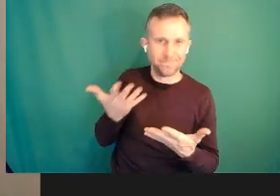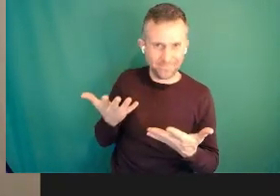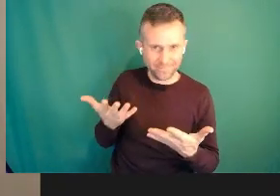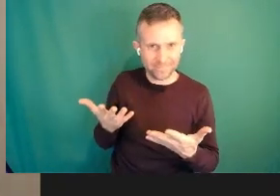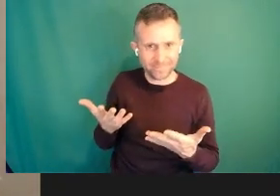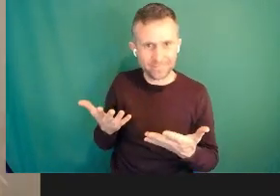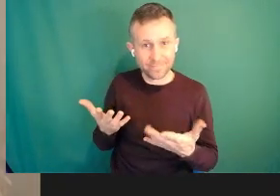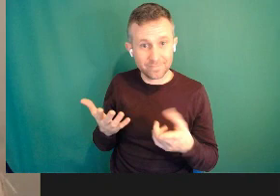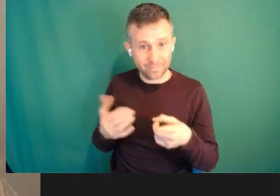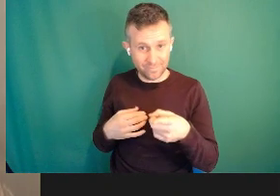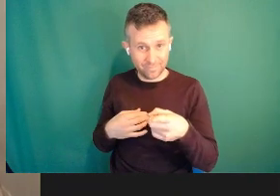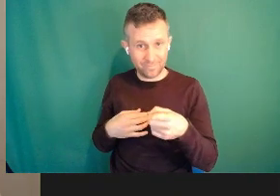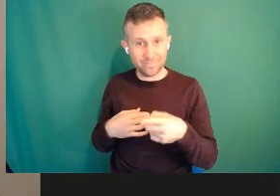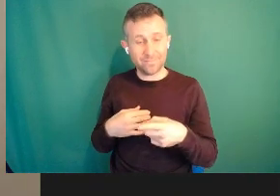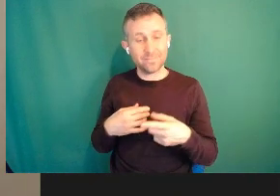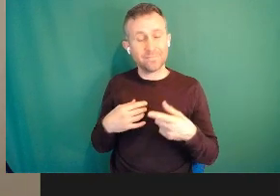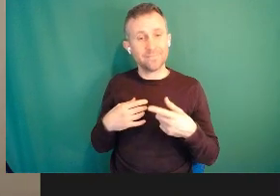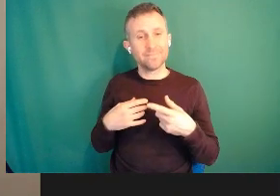has.